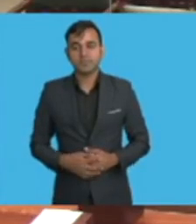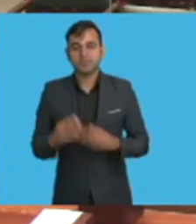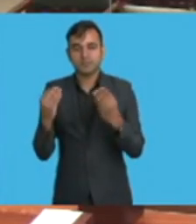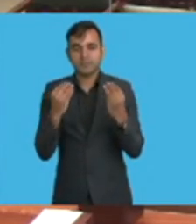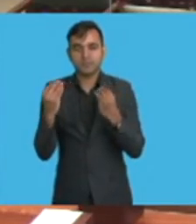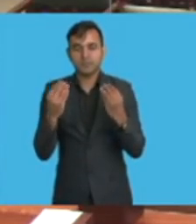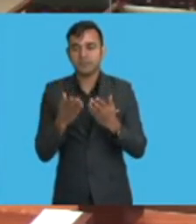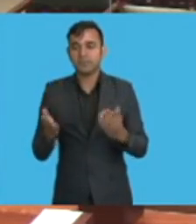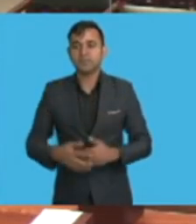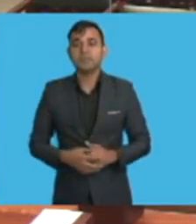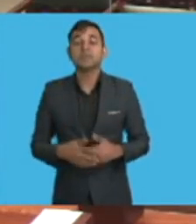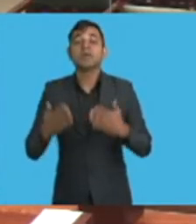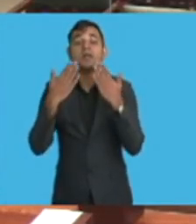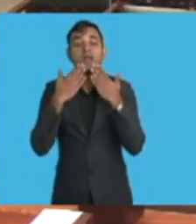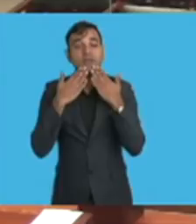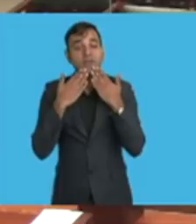Thank you,